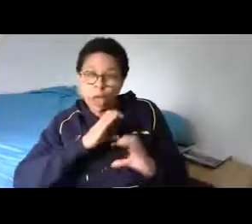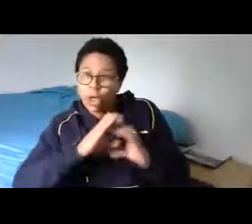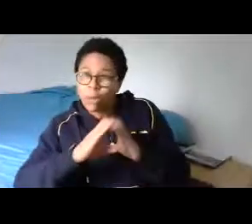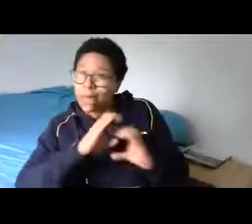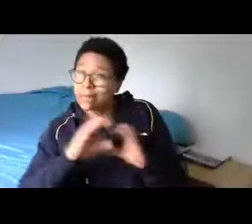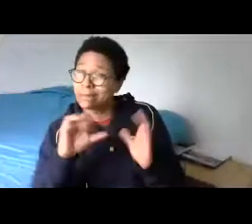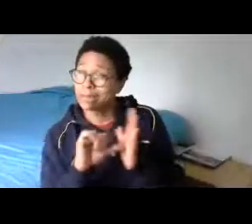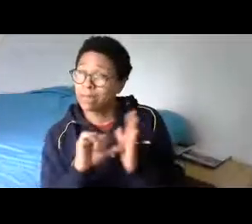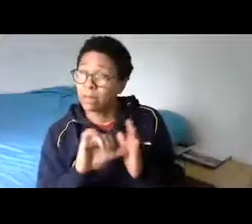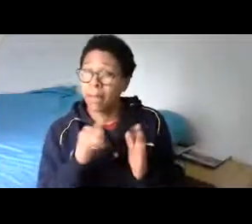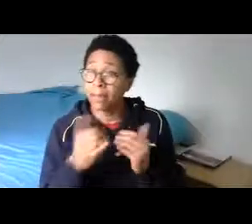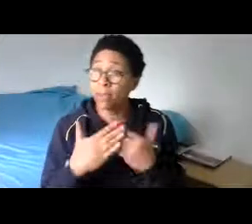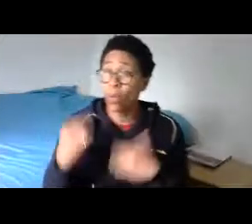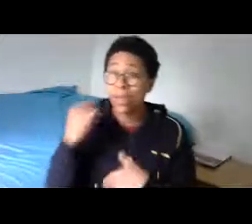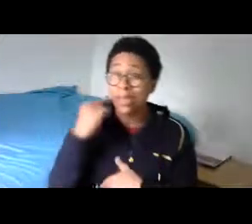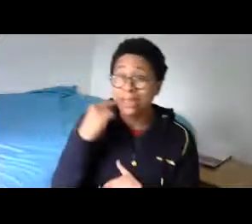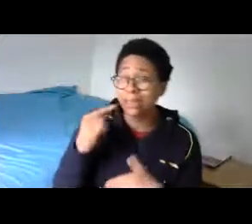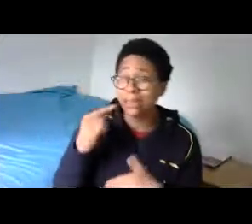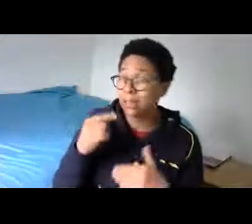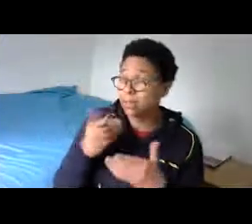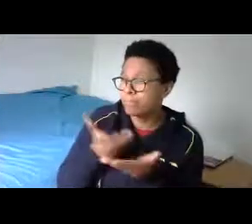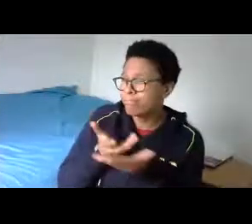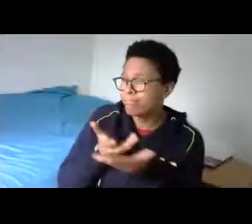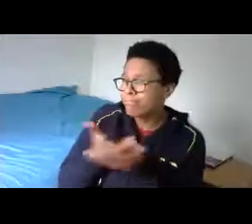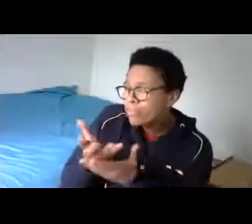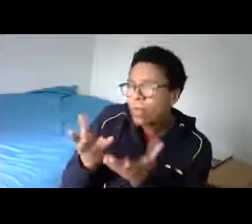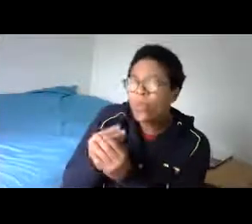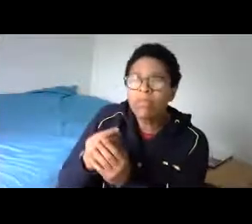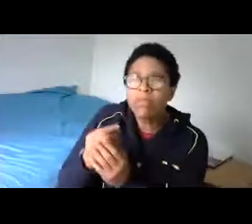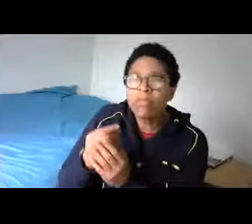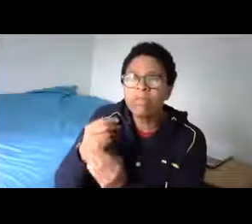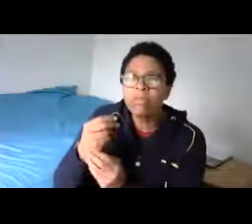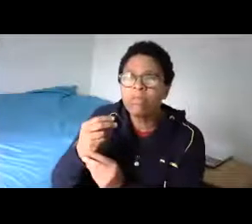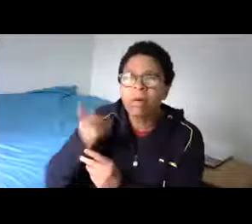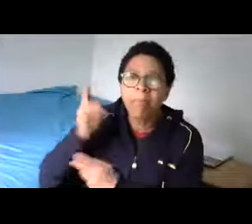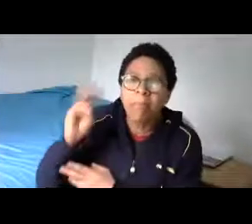to them. That it's easier to speak to carers, and it's easier to